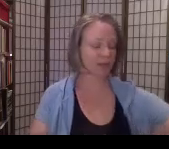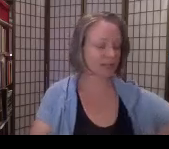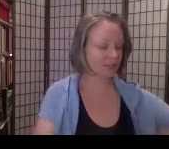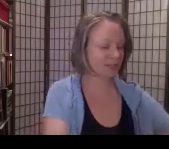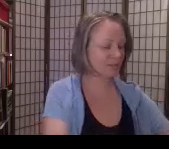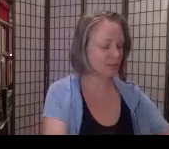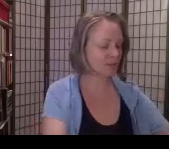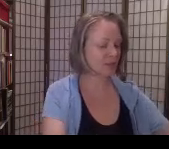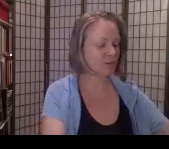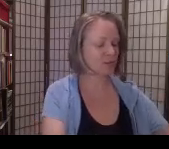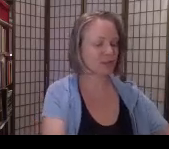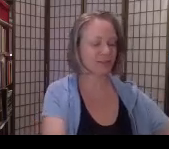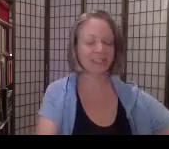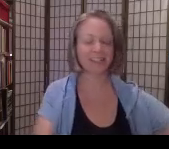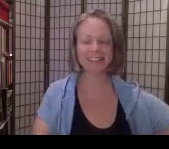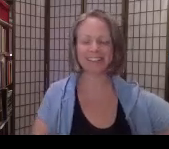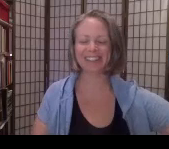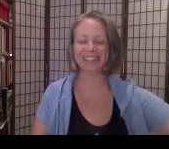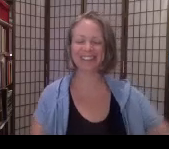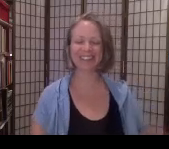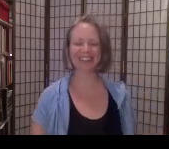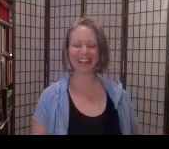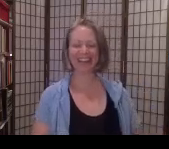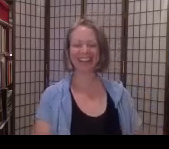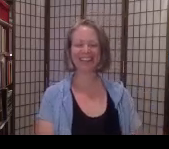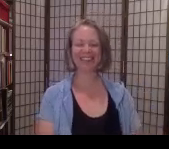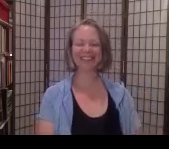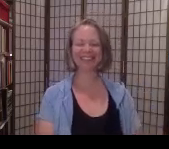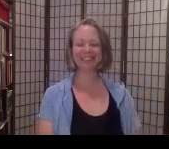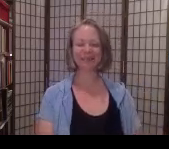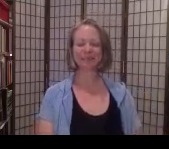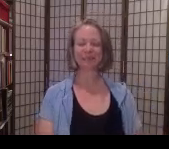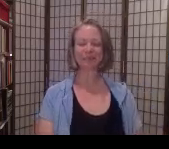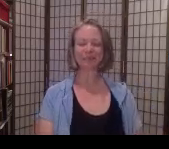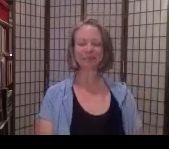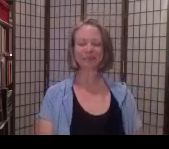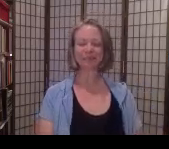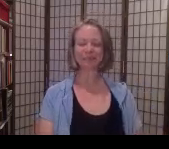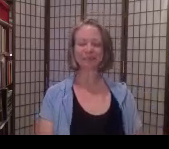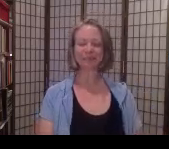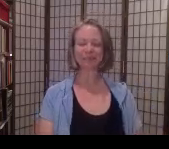It's reminding me to make sure my phone's off. It is. Okay, thank you.